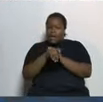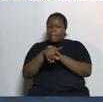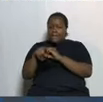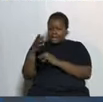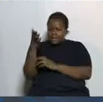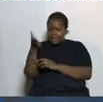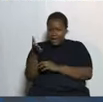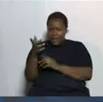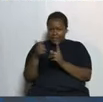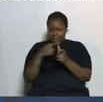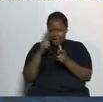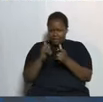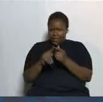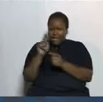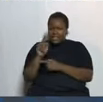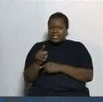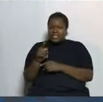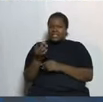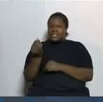That plant